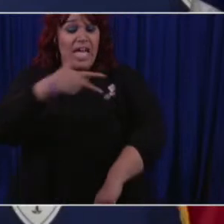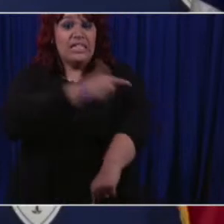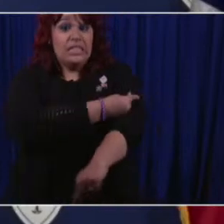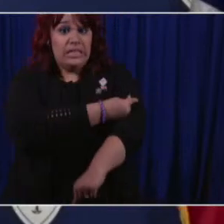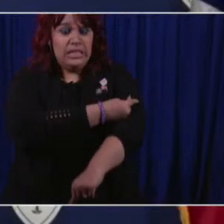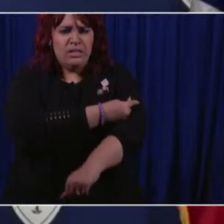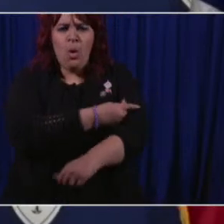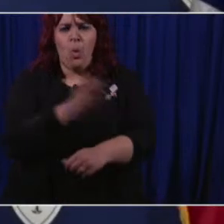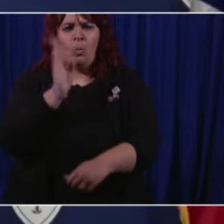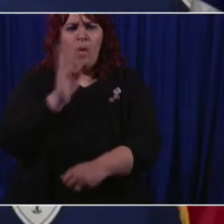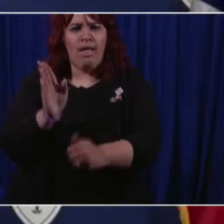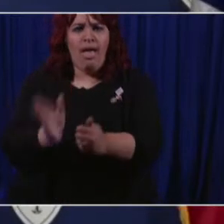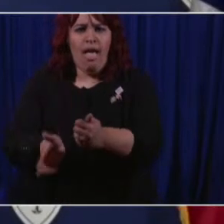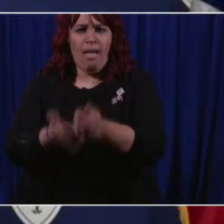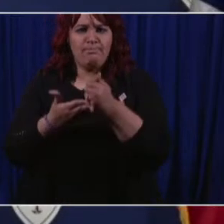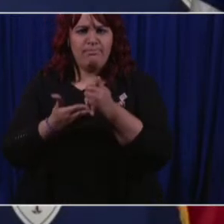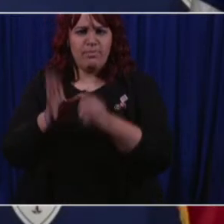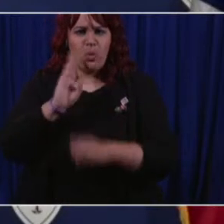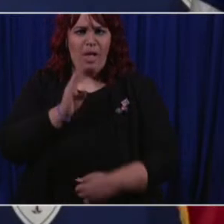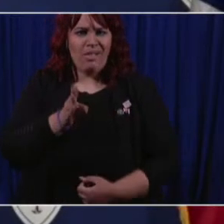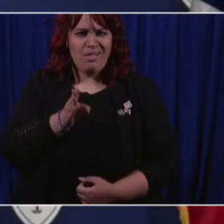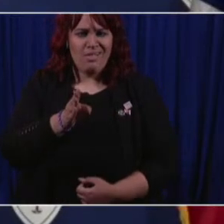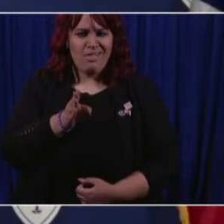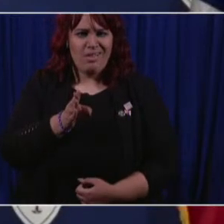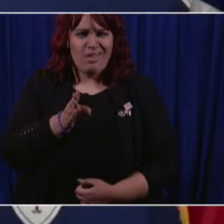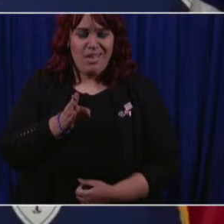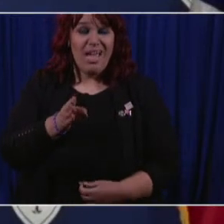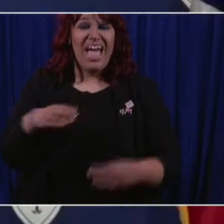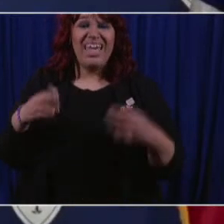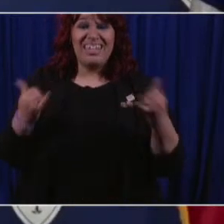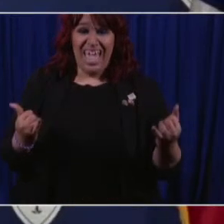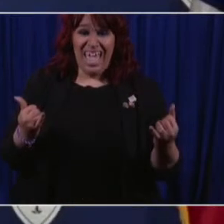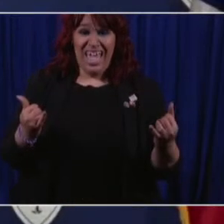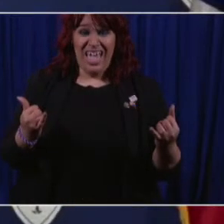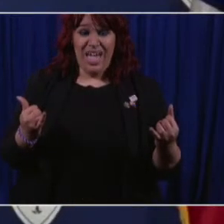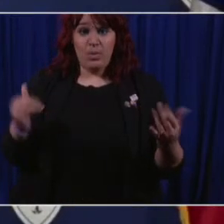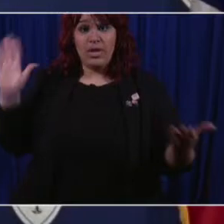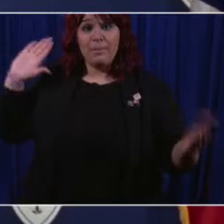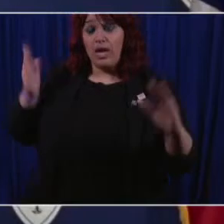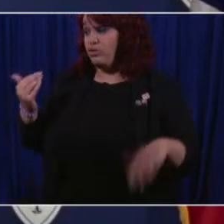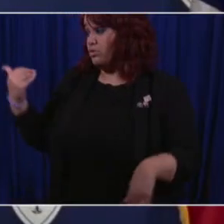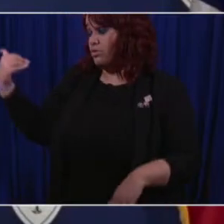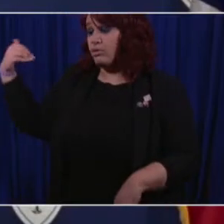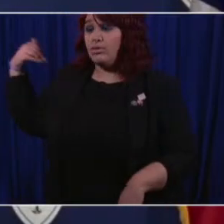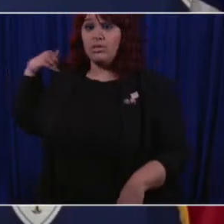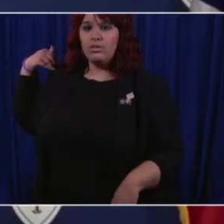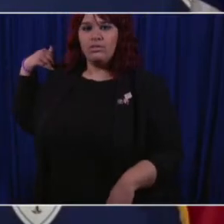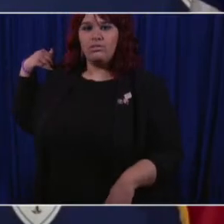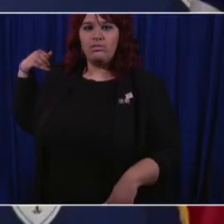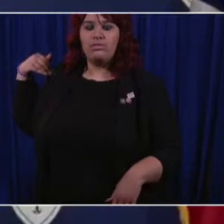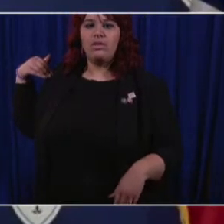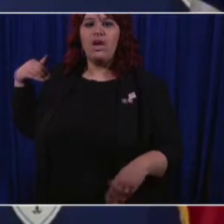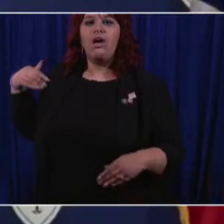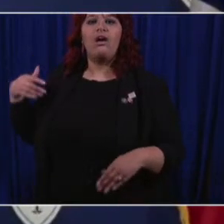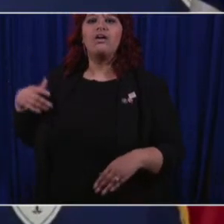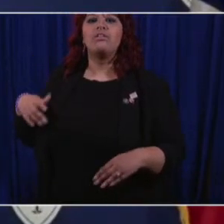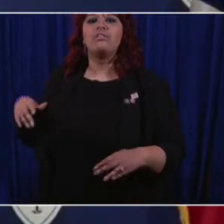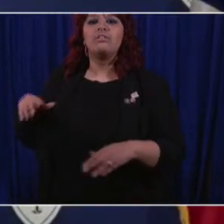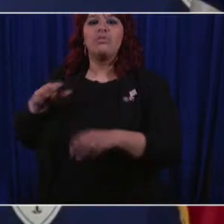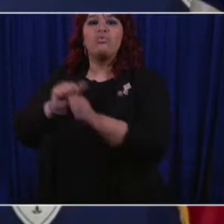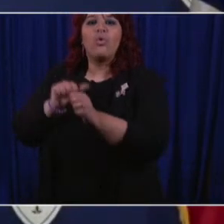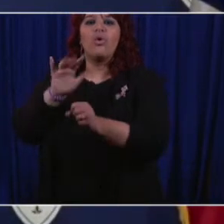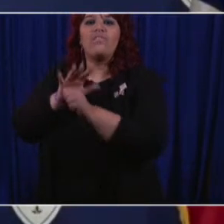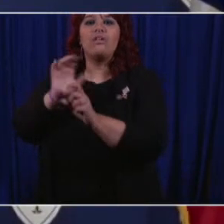And so it's a different situation today. We now have that vaccine, and we know the power of the mask. And so we're